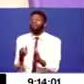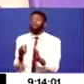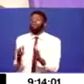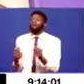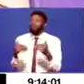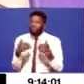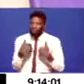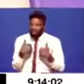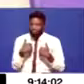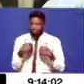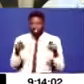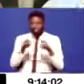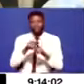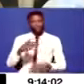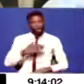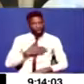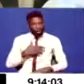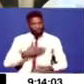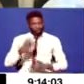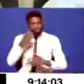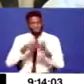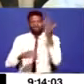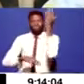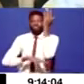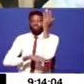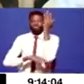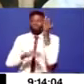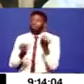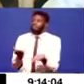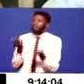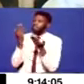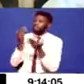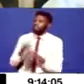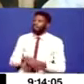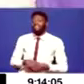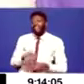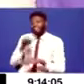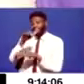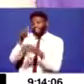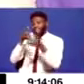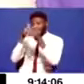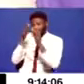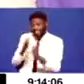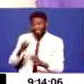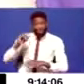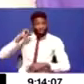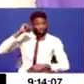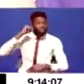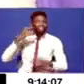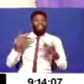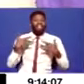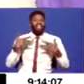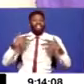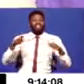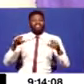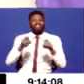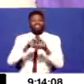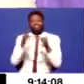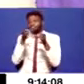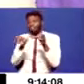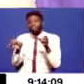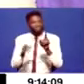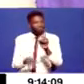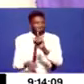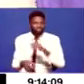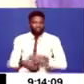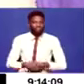kama hii yetu ya bottom up. He challenged leaders to stop politics of hate and division. It will never happen again. We made a pledge